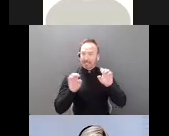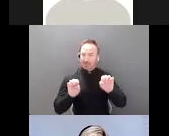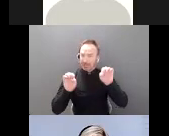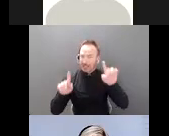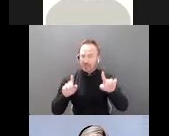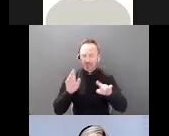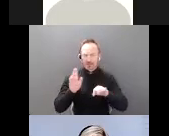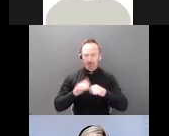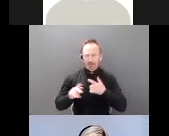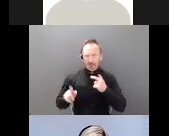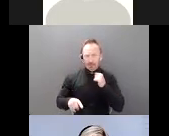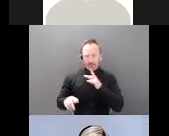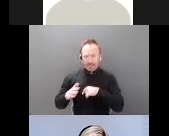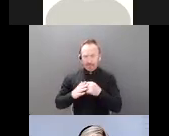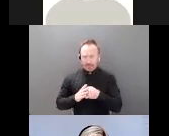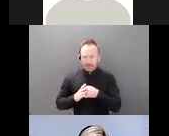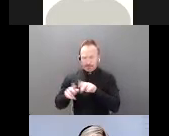and delinking,